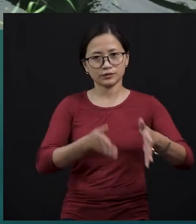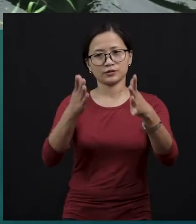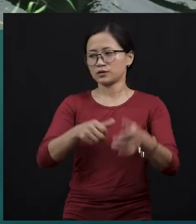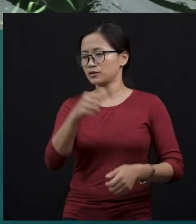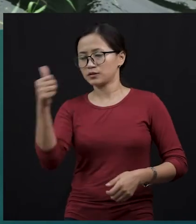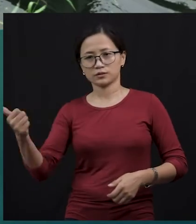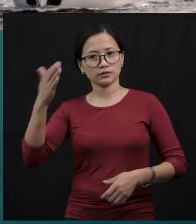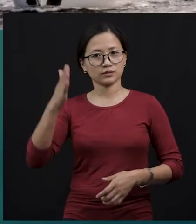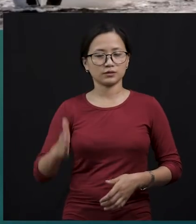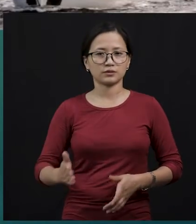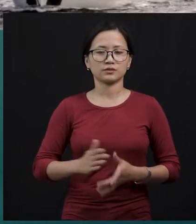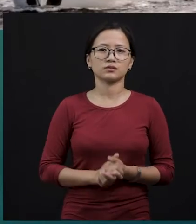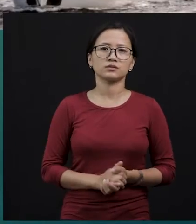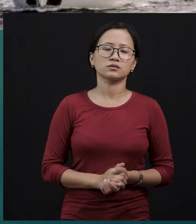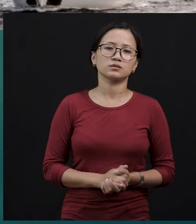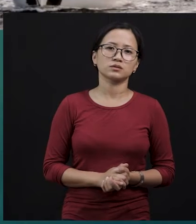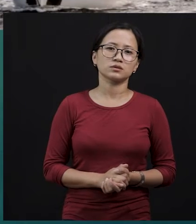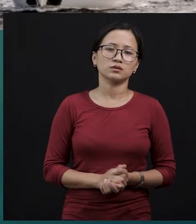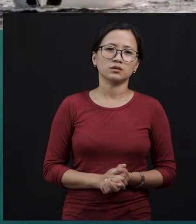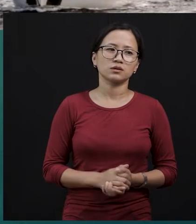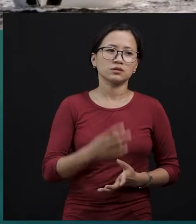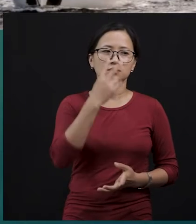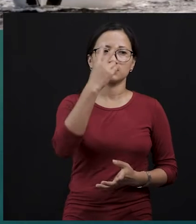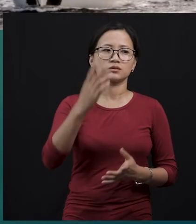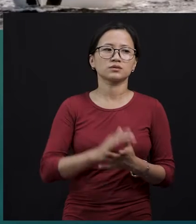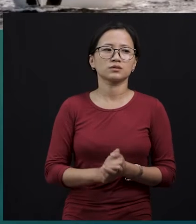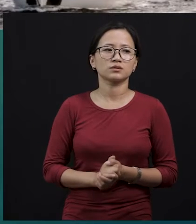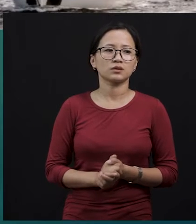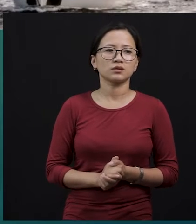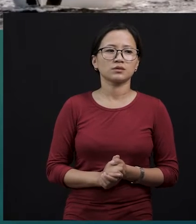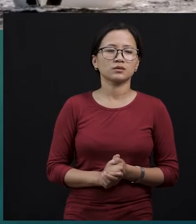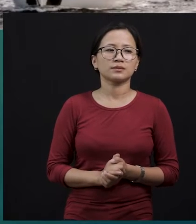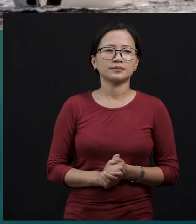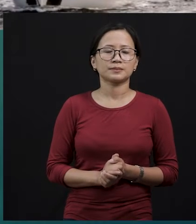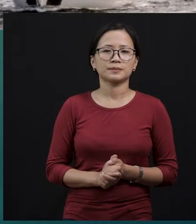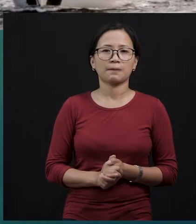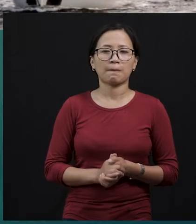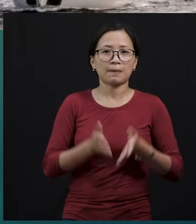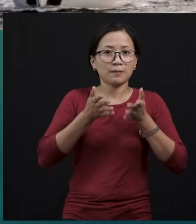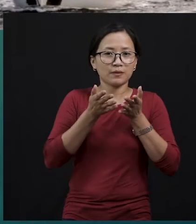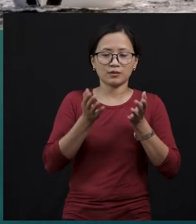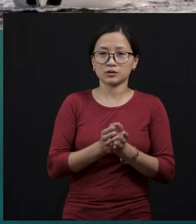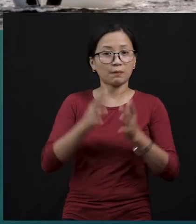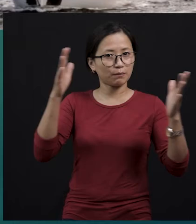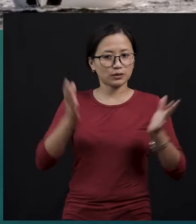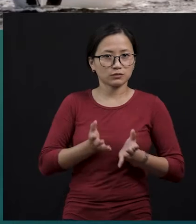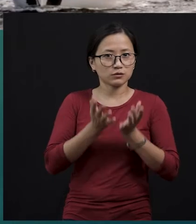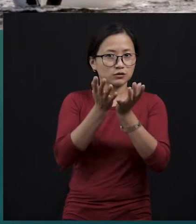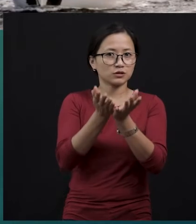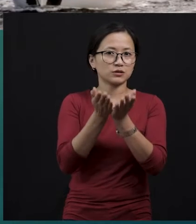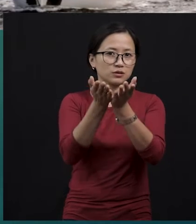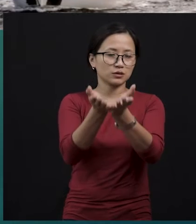side. And then, see, as I've told you, boats and ships are different, and ships sail across the seas,